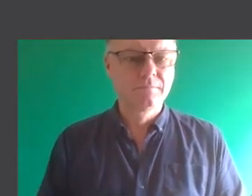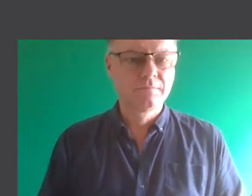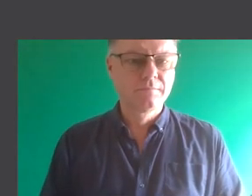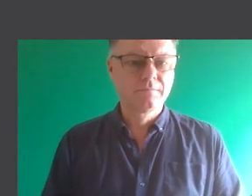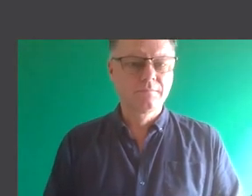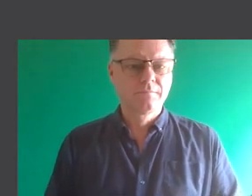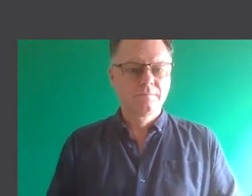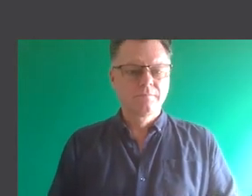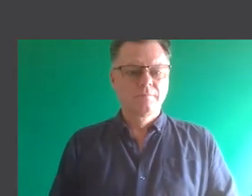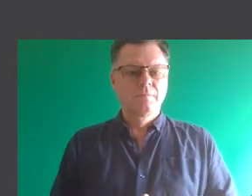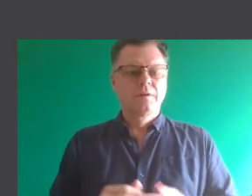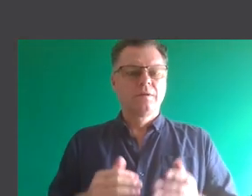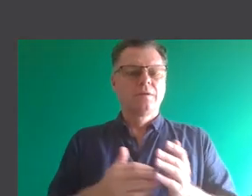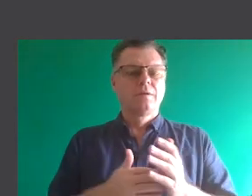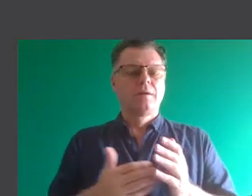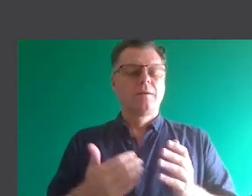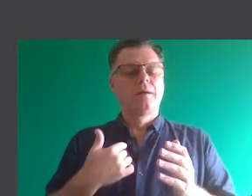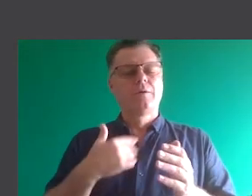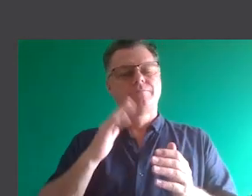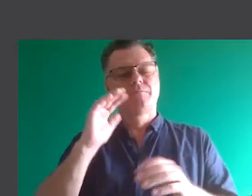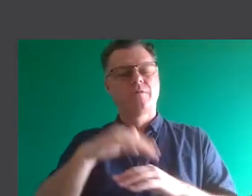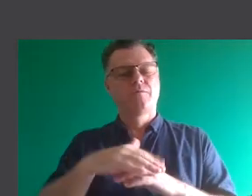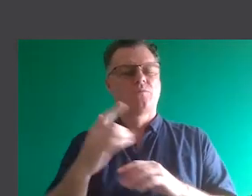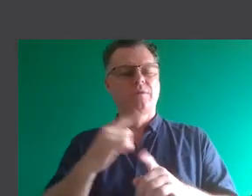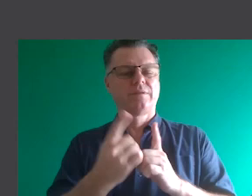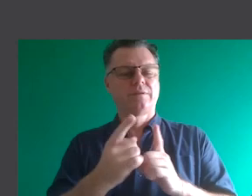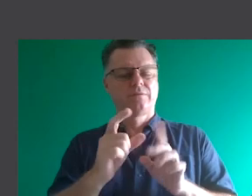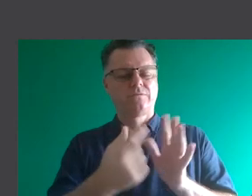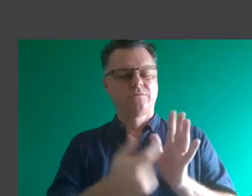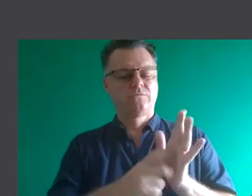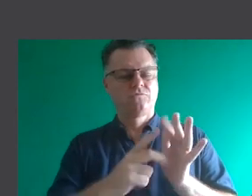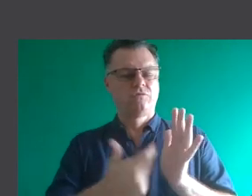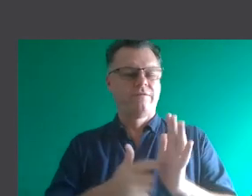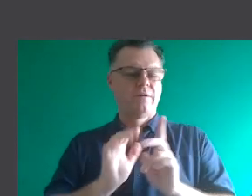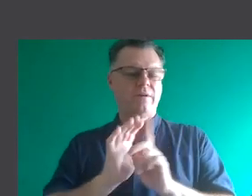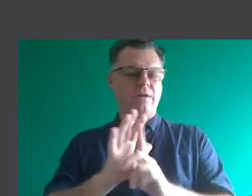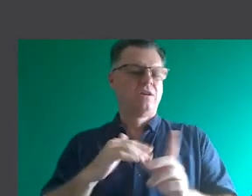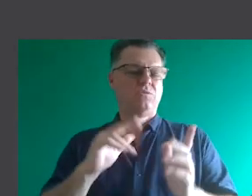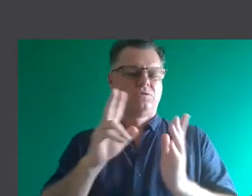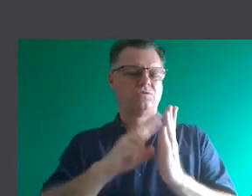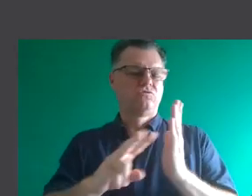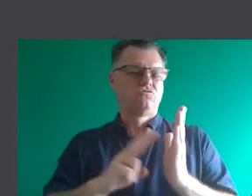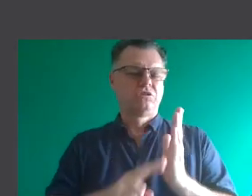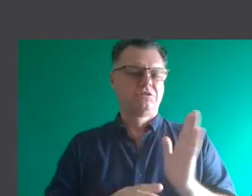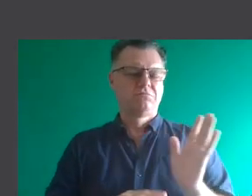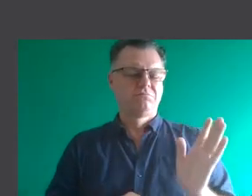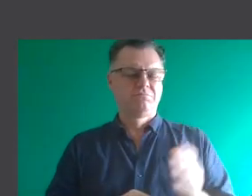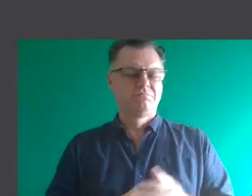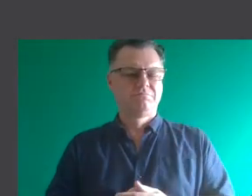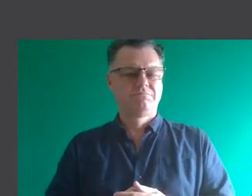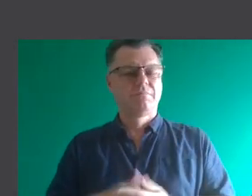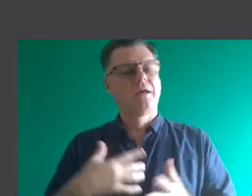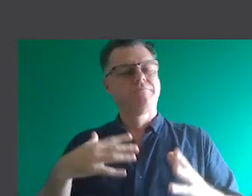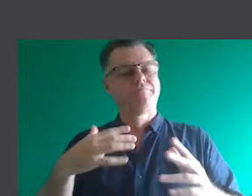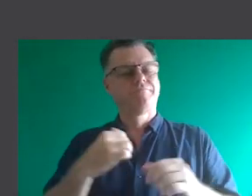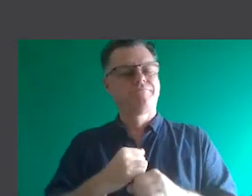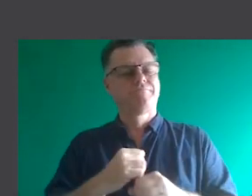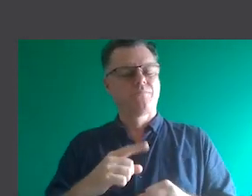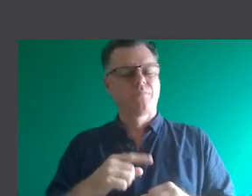Oops. Going back, we look at the drivers, and again, I won't labour the point by reading them